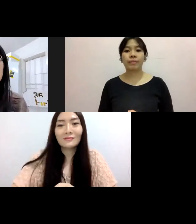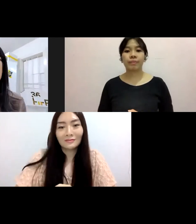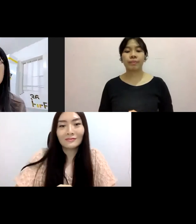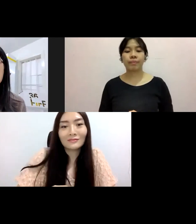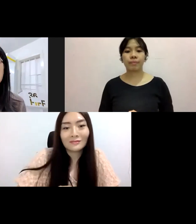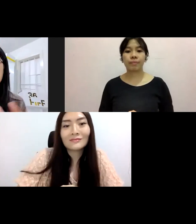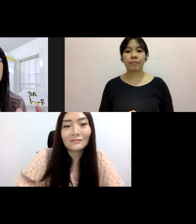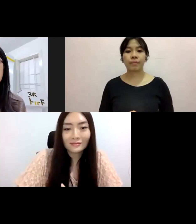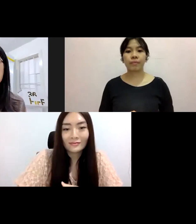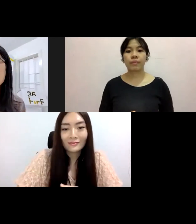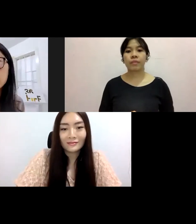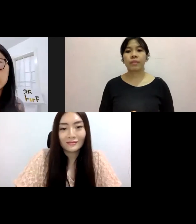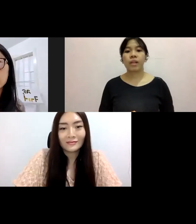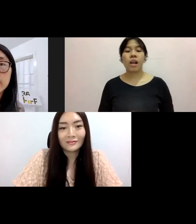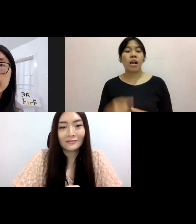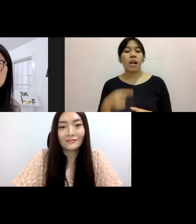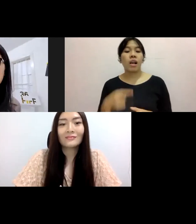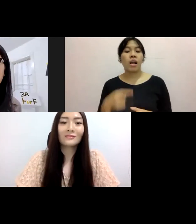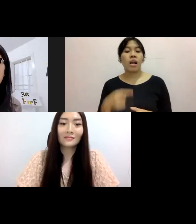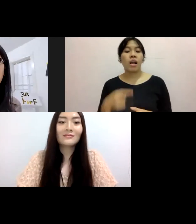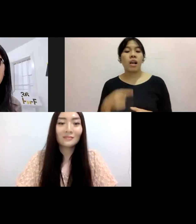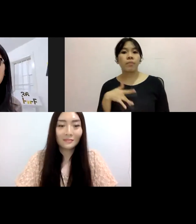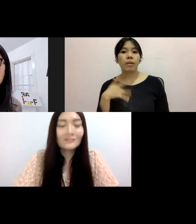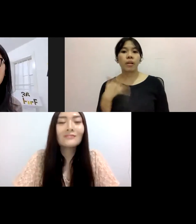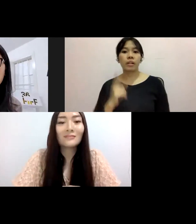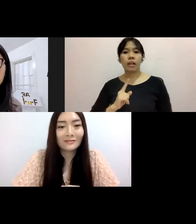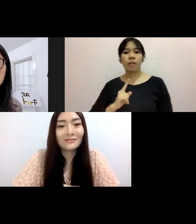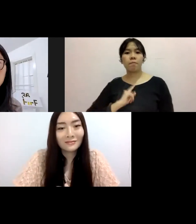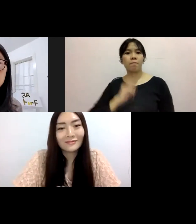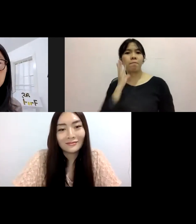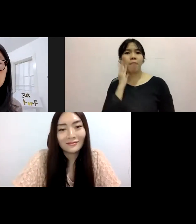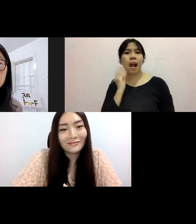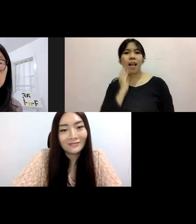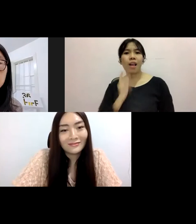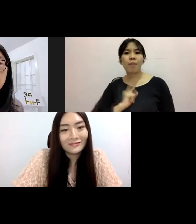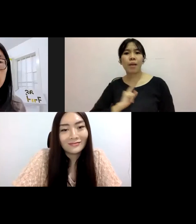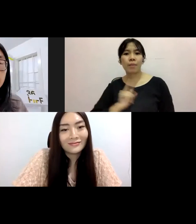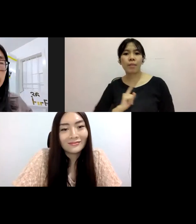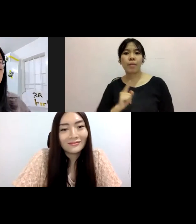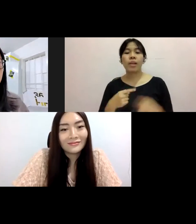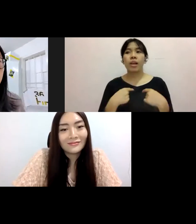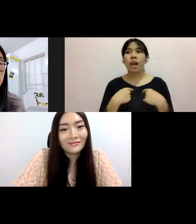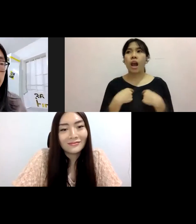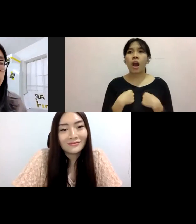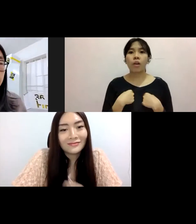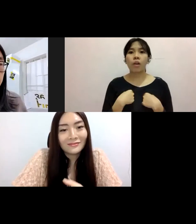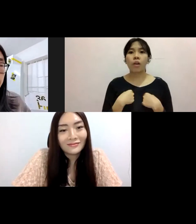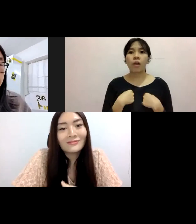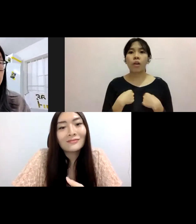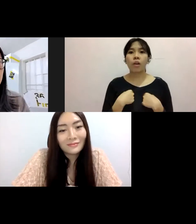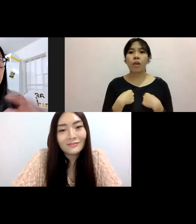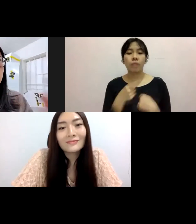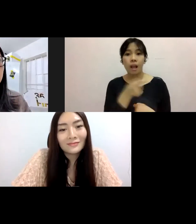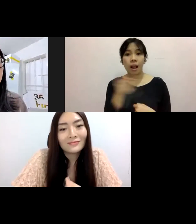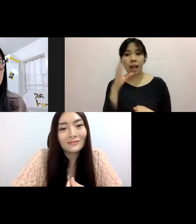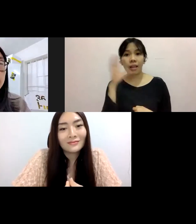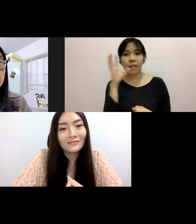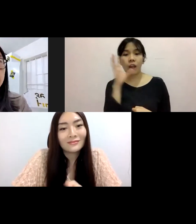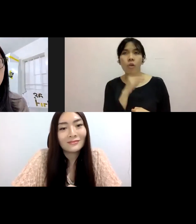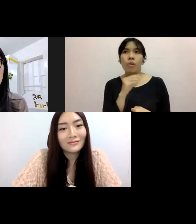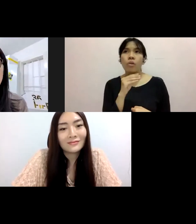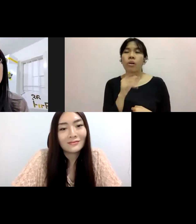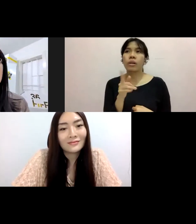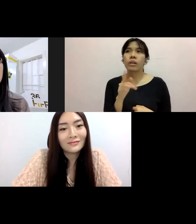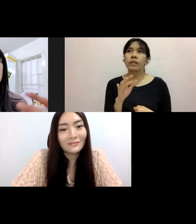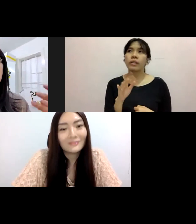my recent personal experience. When I you know, moved to